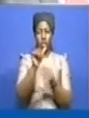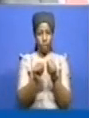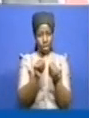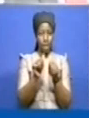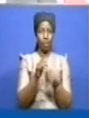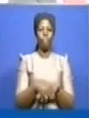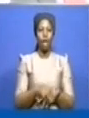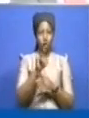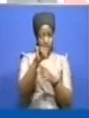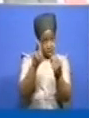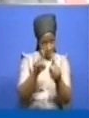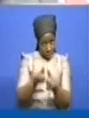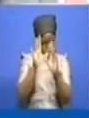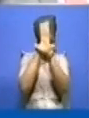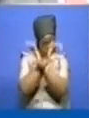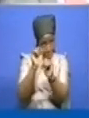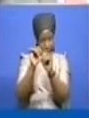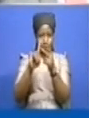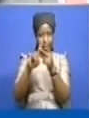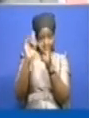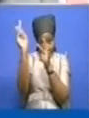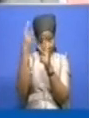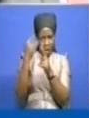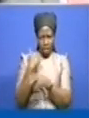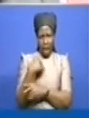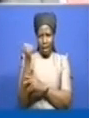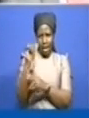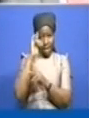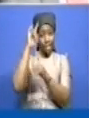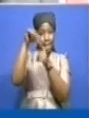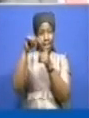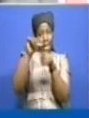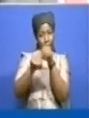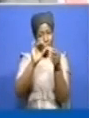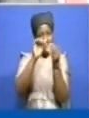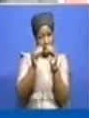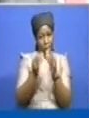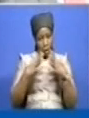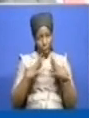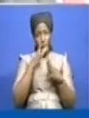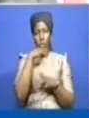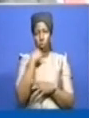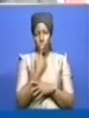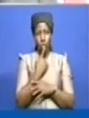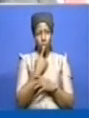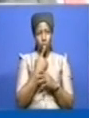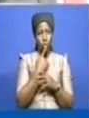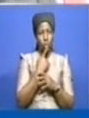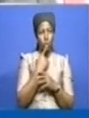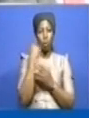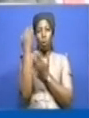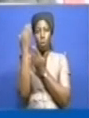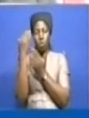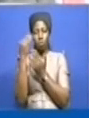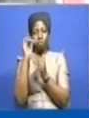president and Kenya, is there a target in regard to or in terms of the number of people that Kenya need or hopes to